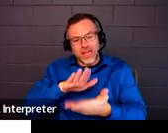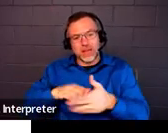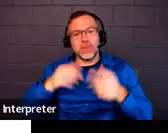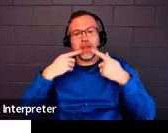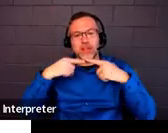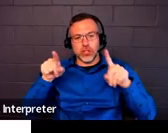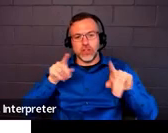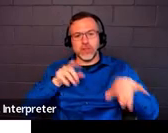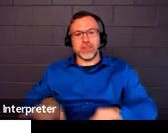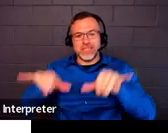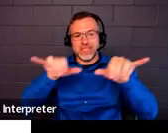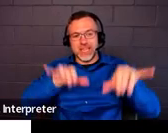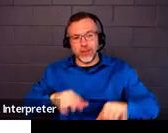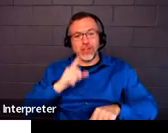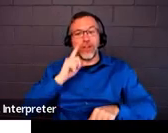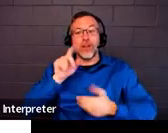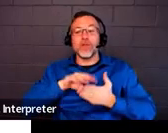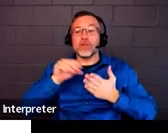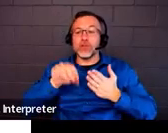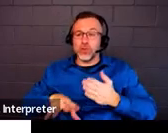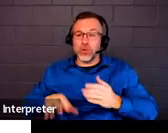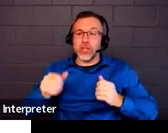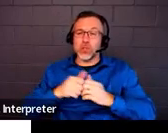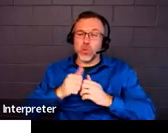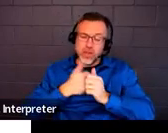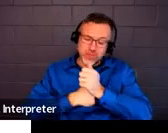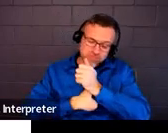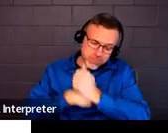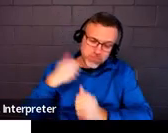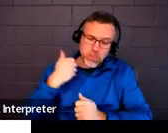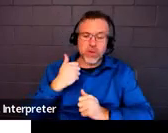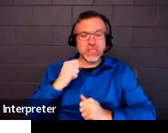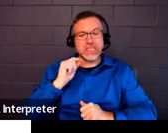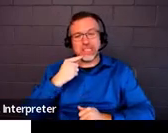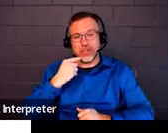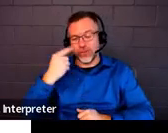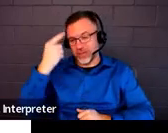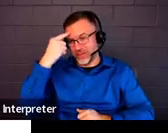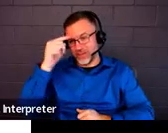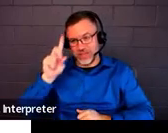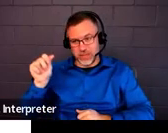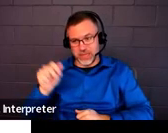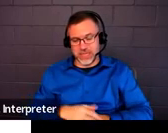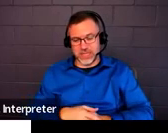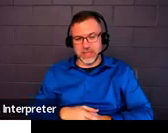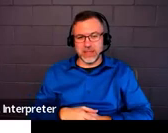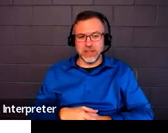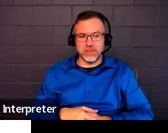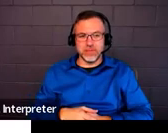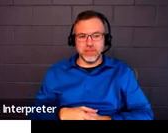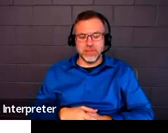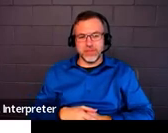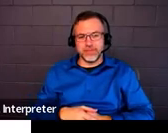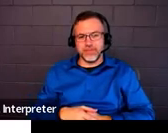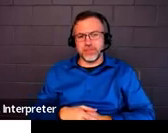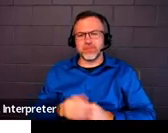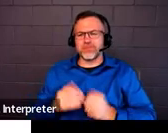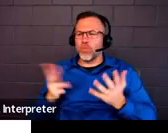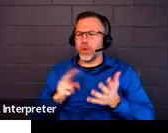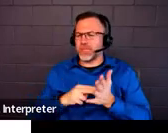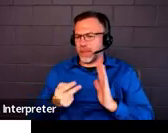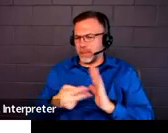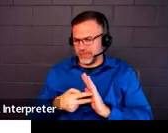for students with the most significant cognitive disabilities. And we're going to delve a little more into that with this next slide.